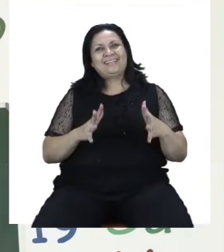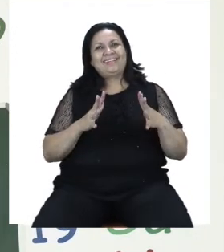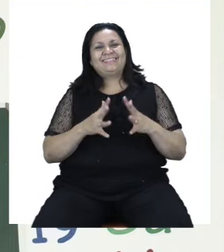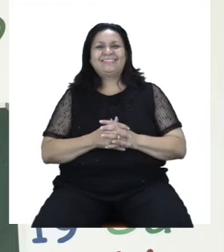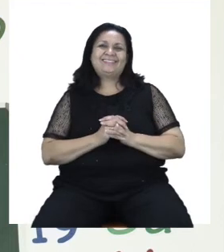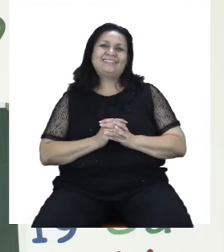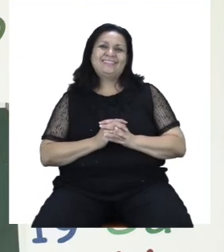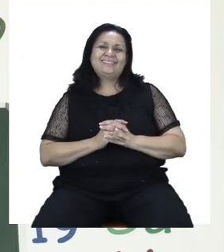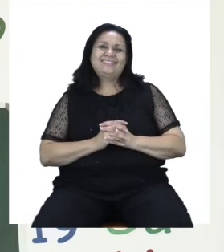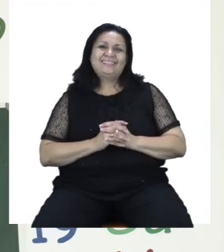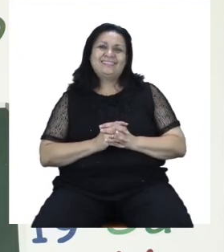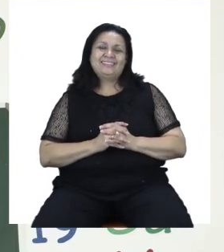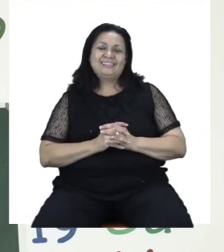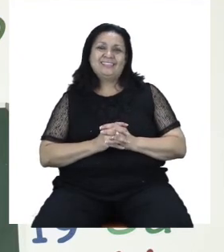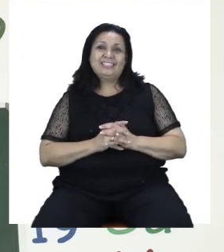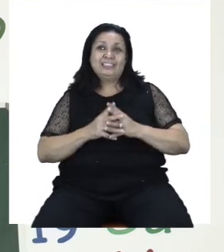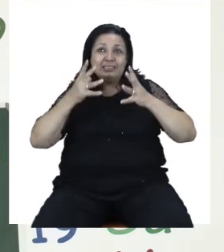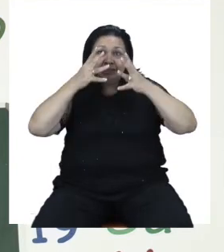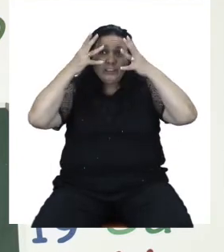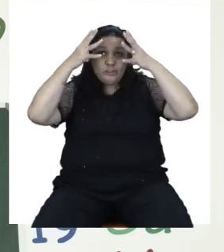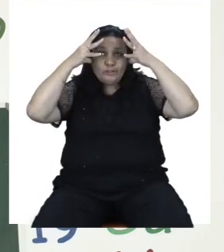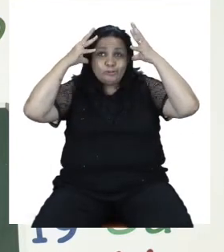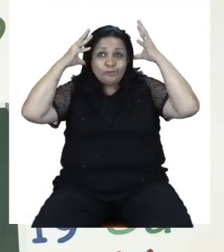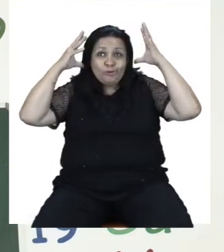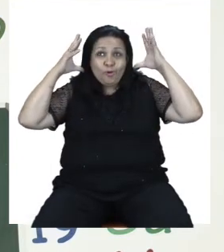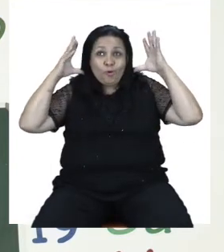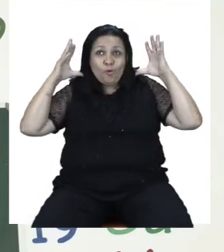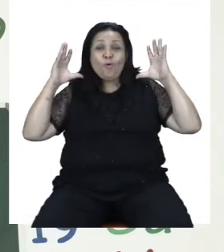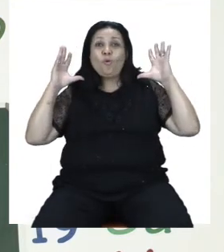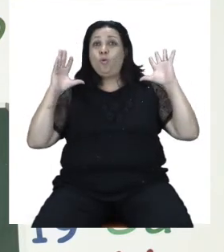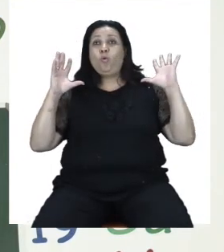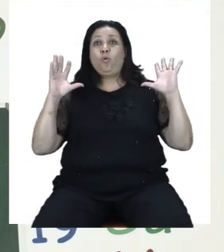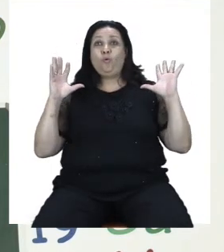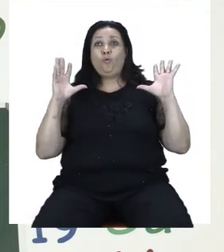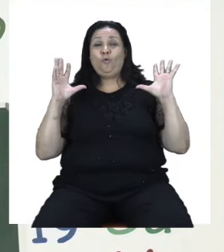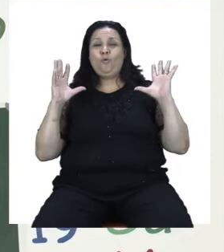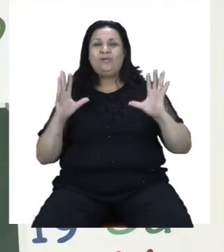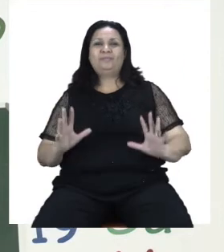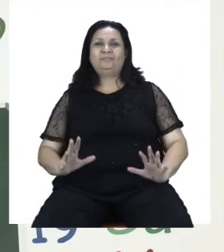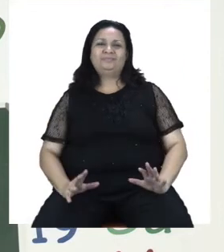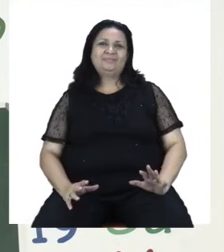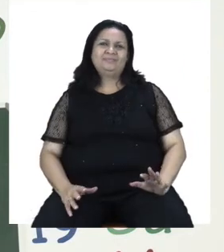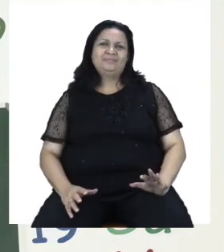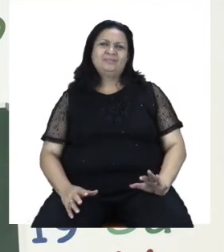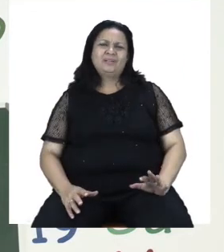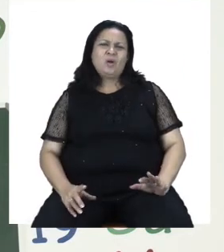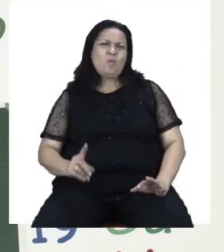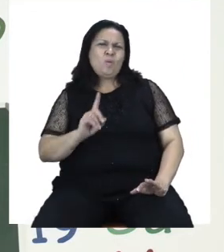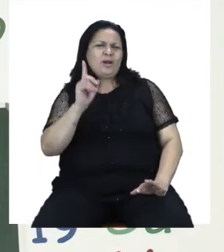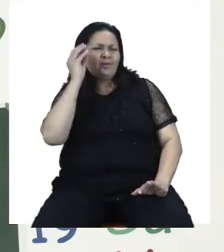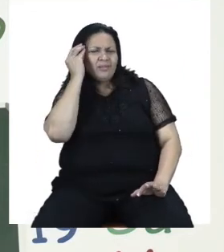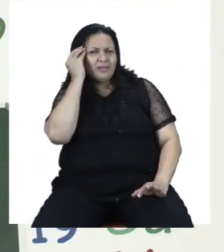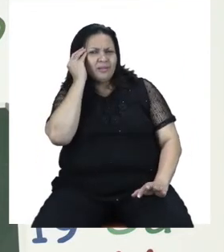Let's start with Mr. Lion. Mr. Lion is, what do you think? Do you